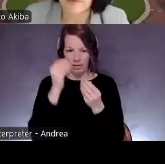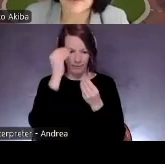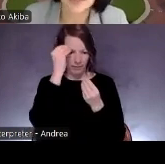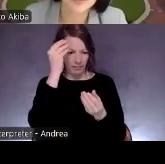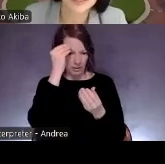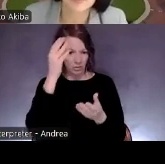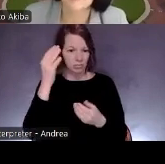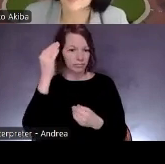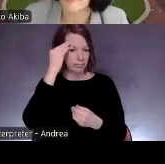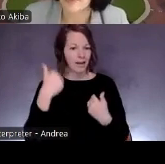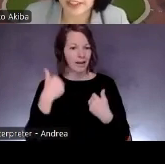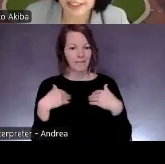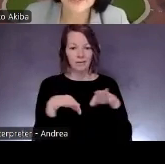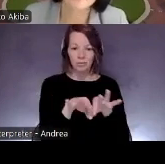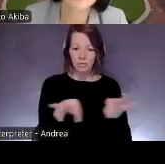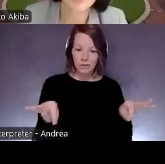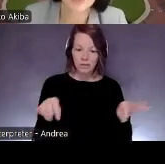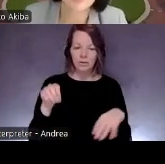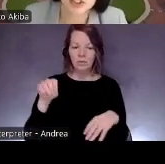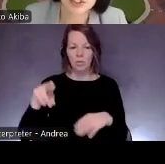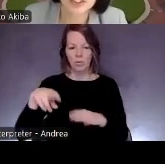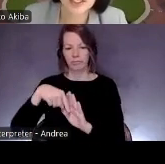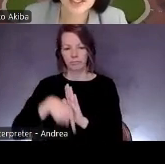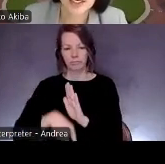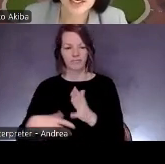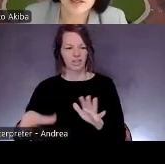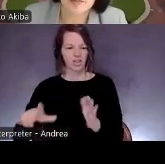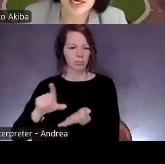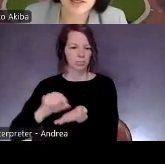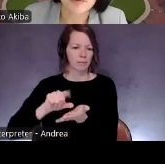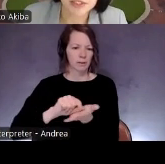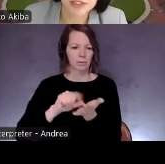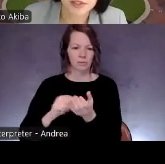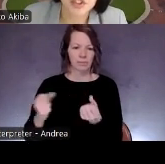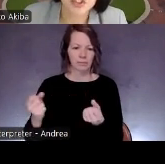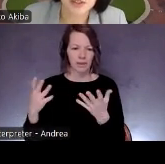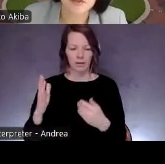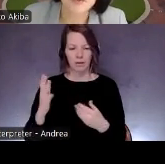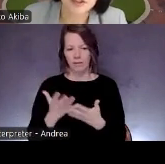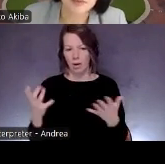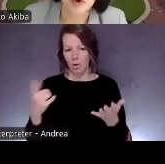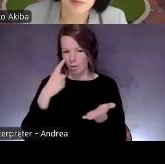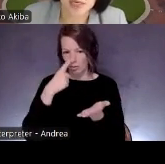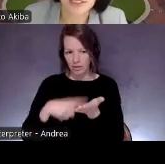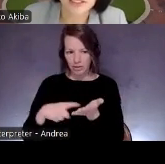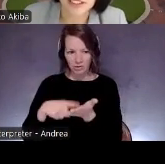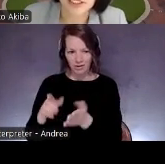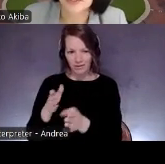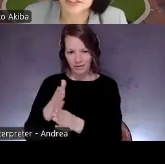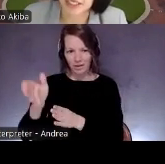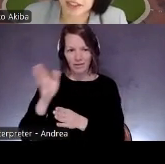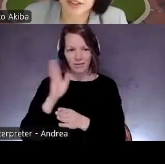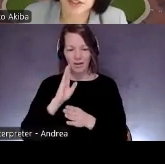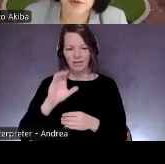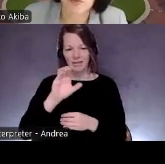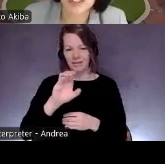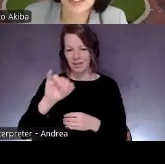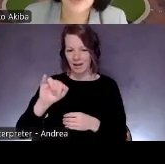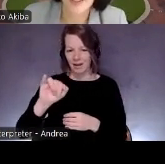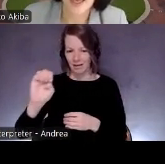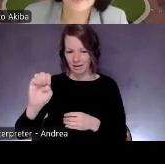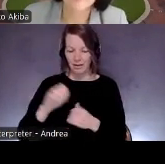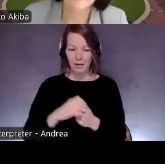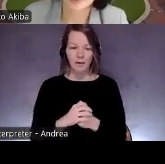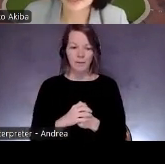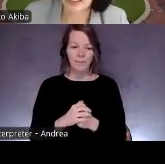either we have a degree or we have extensively published our research in the field of comparative international education. So